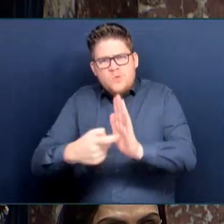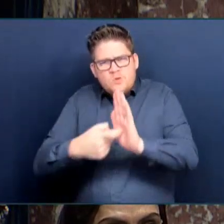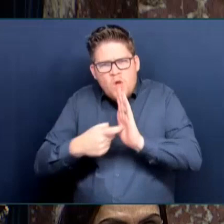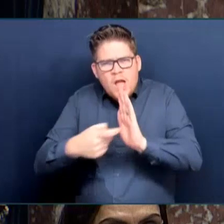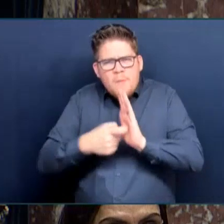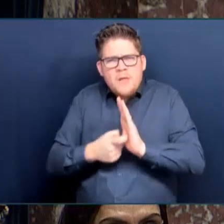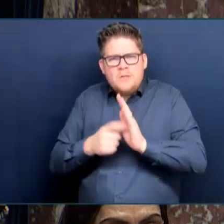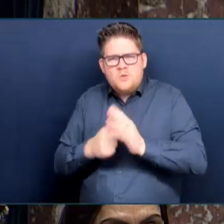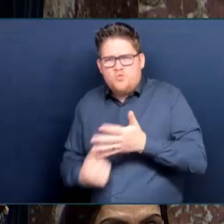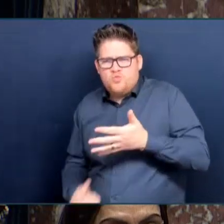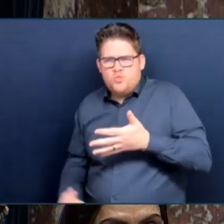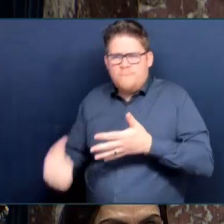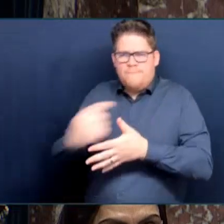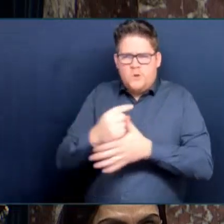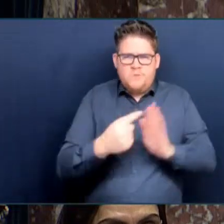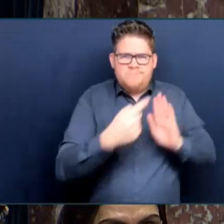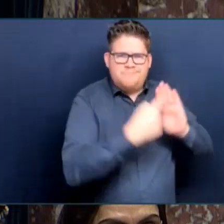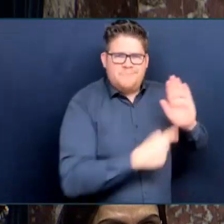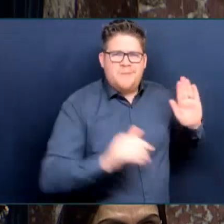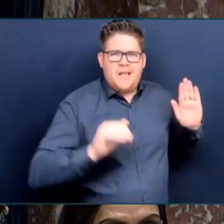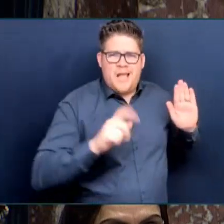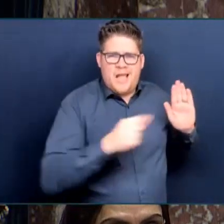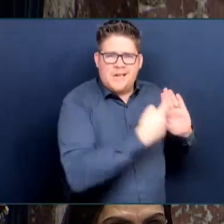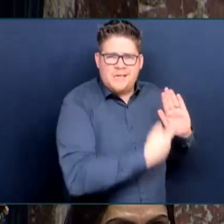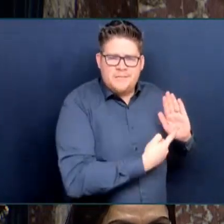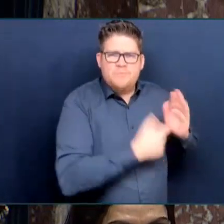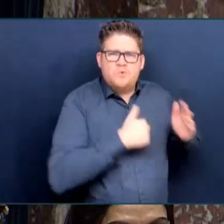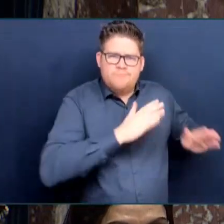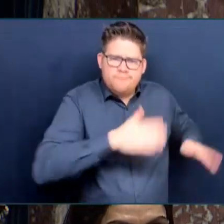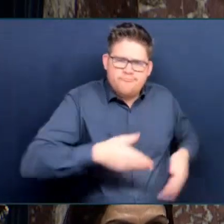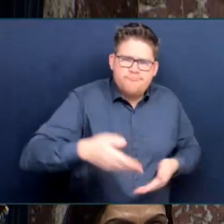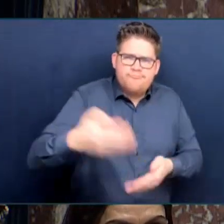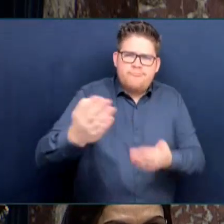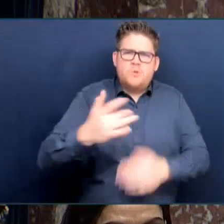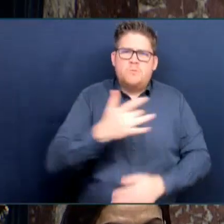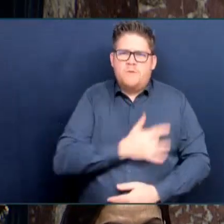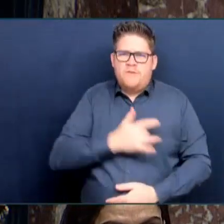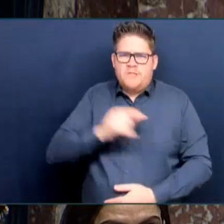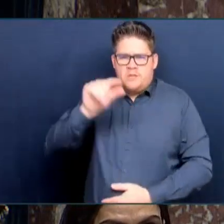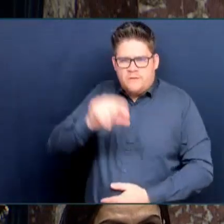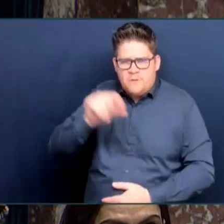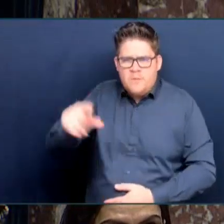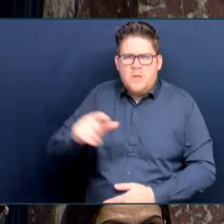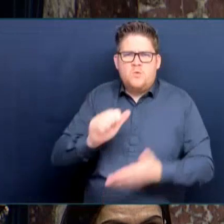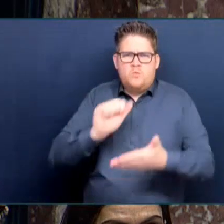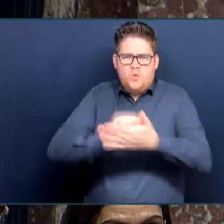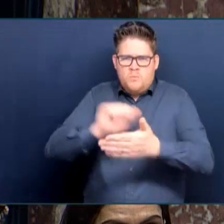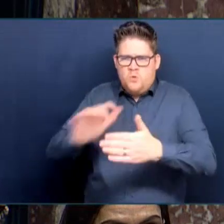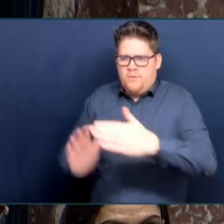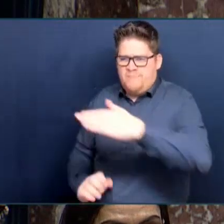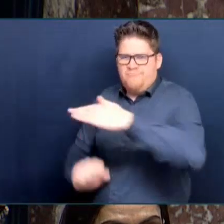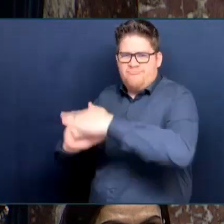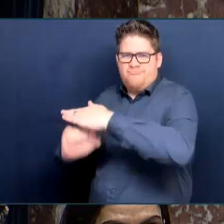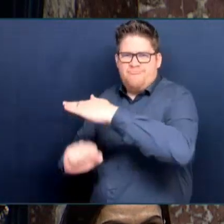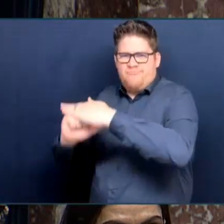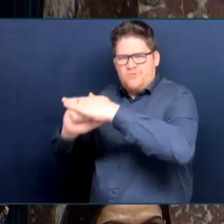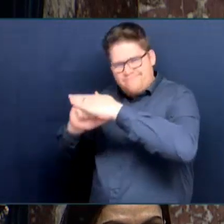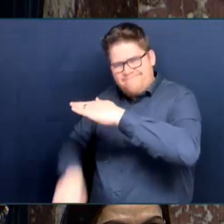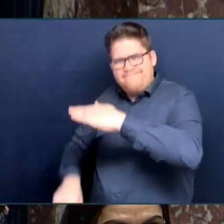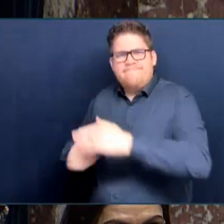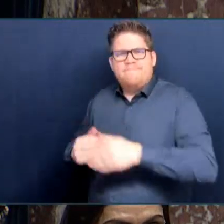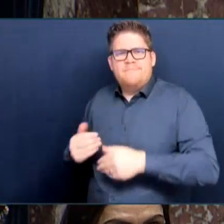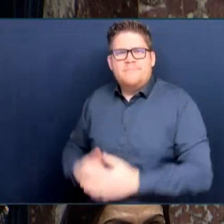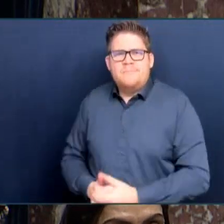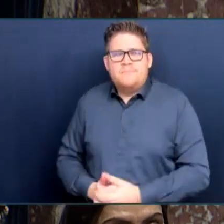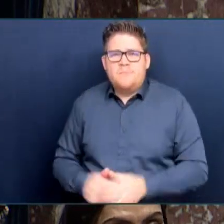the provincial government to remove this cap. I'm surprised the BCNDP has not done this and essentially abandoned the communities on